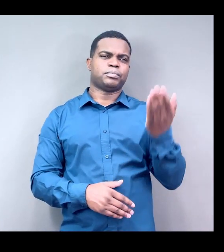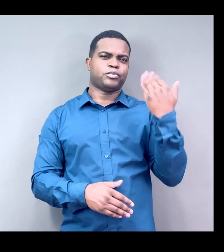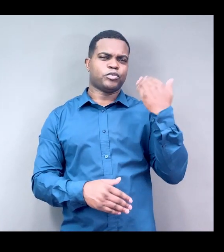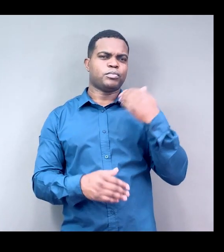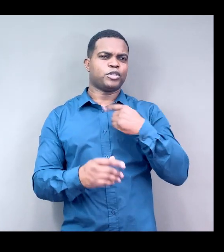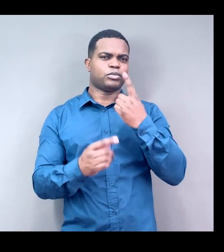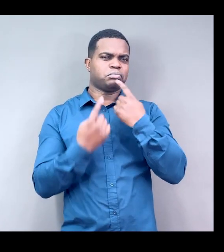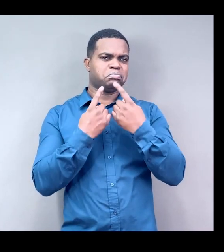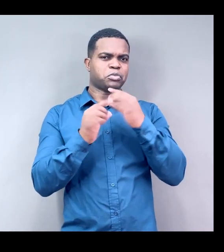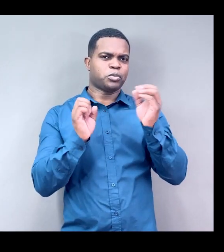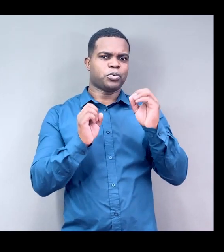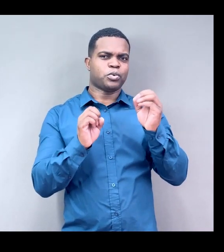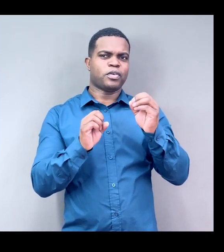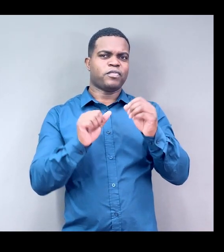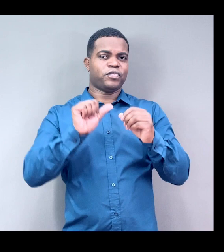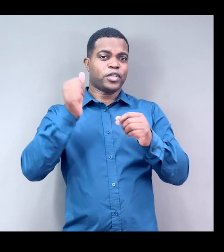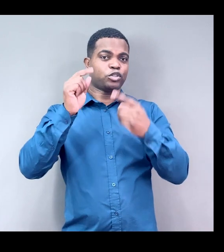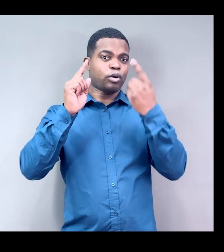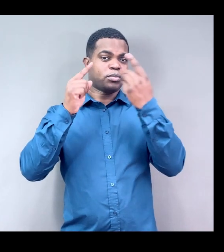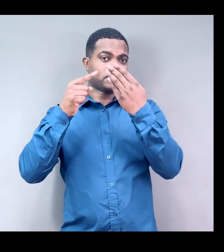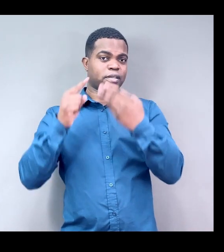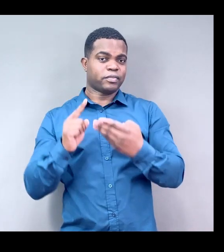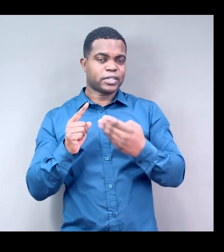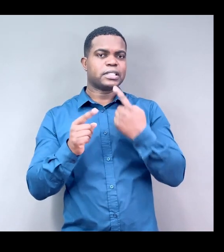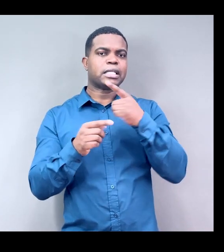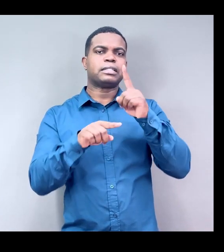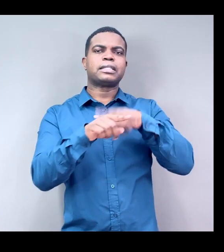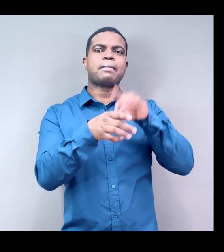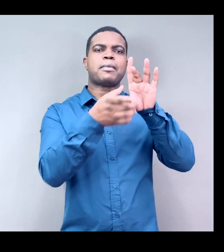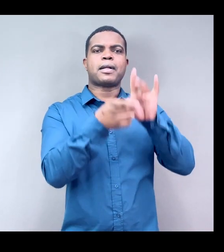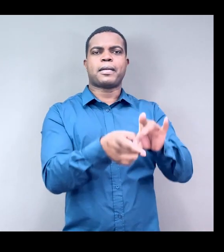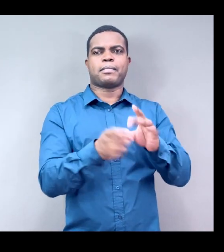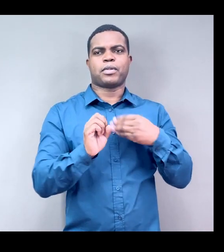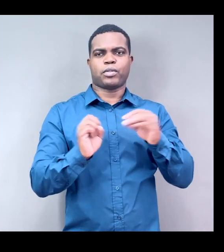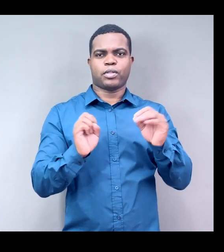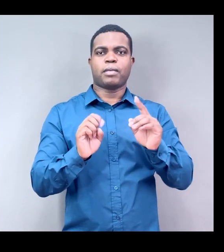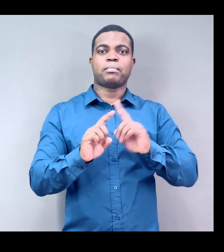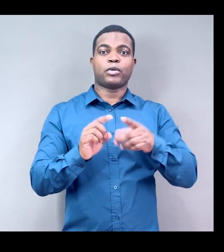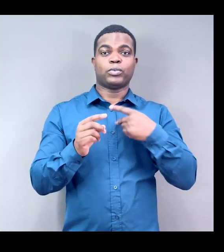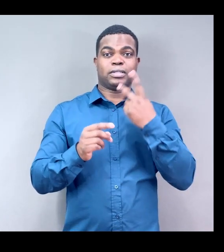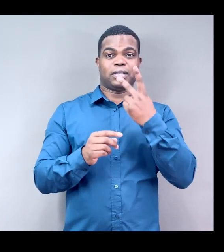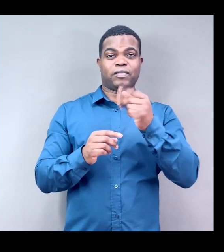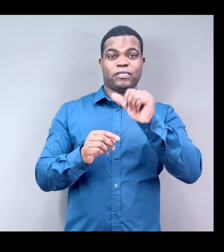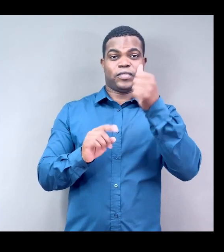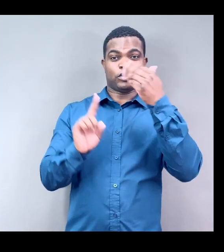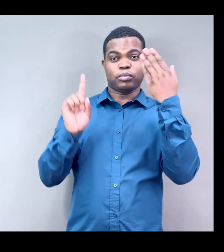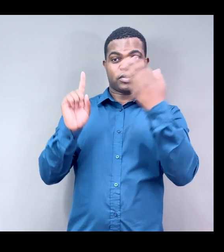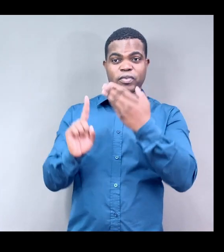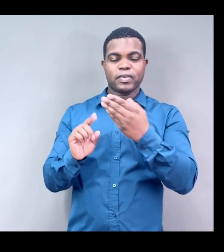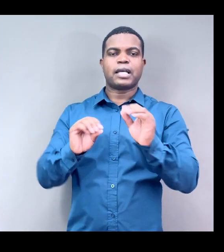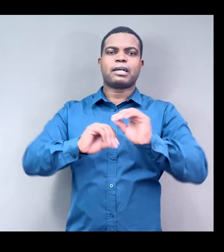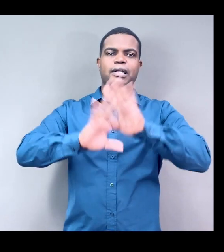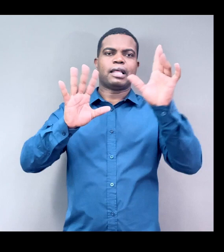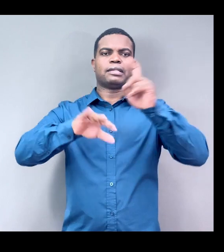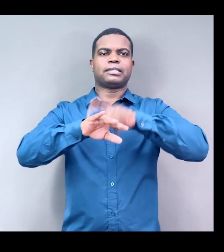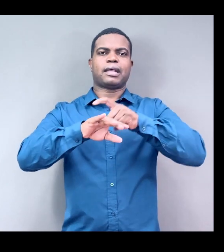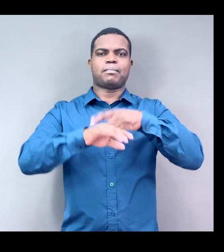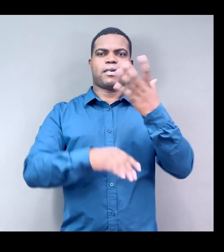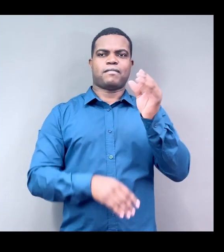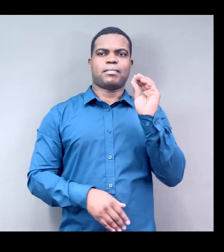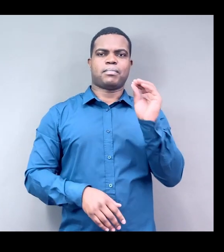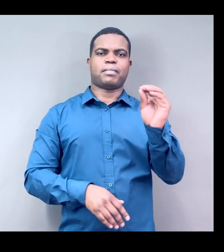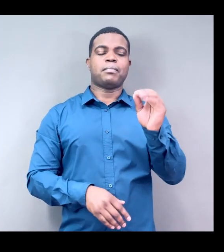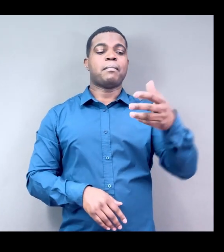didn't talk about time bound in the first objective. So it has, since the first objective has